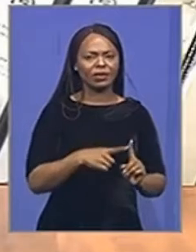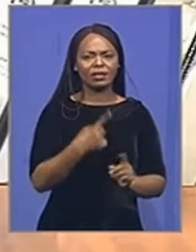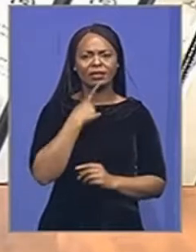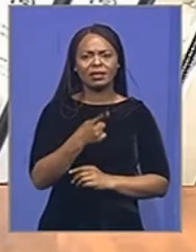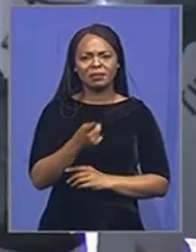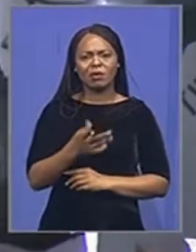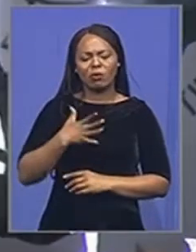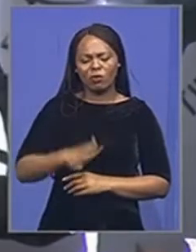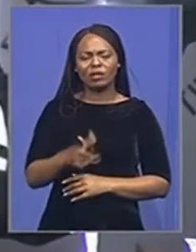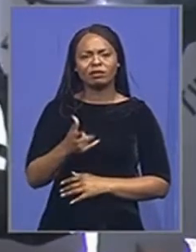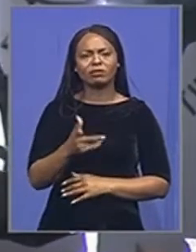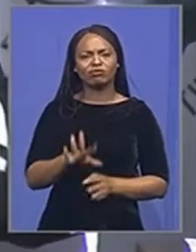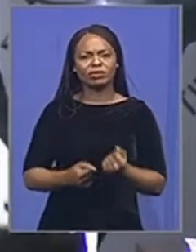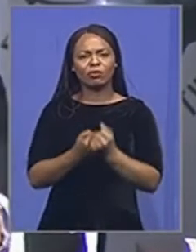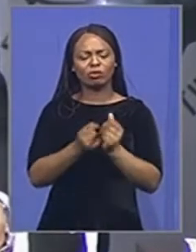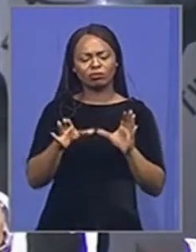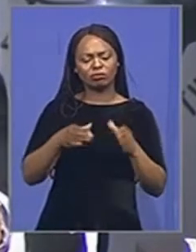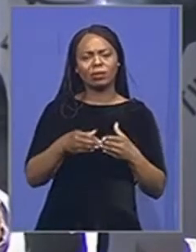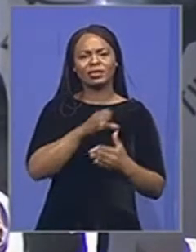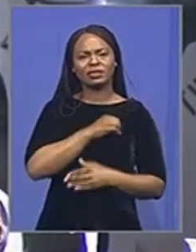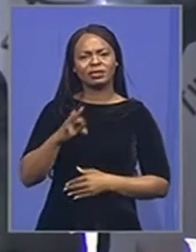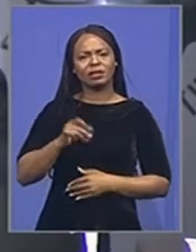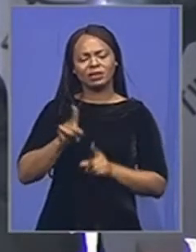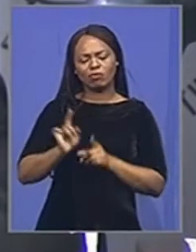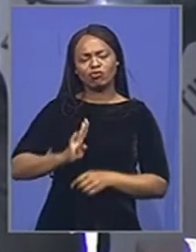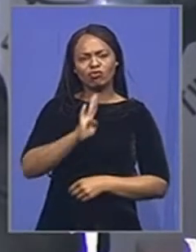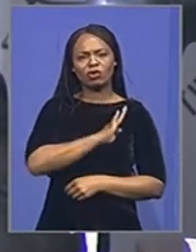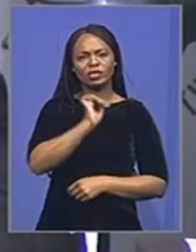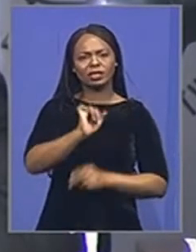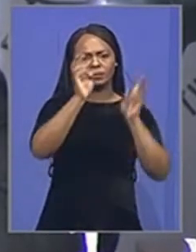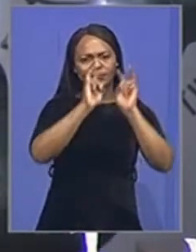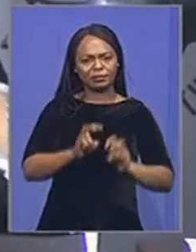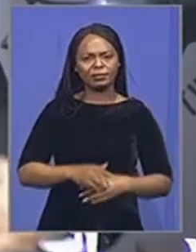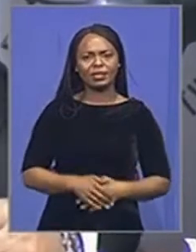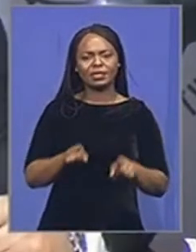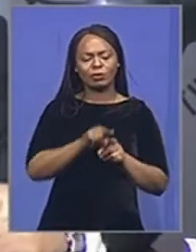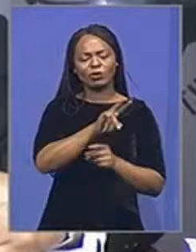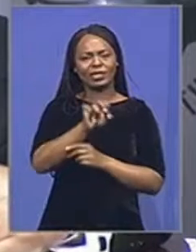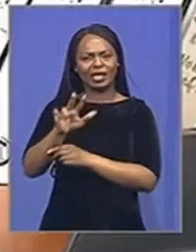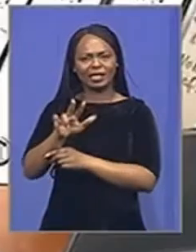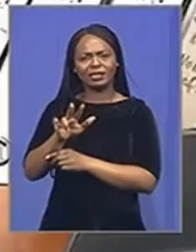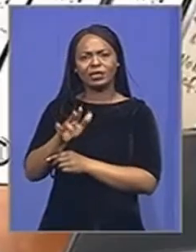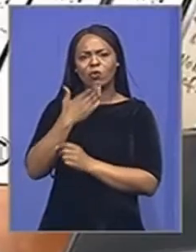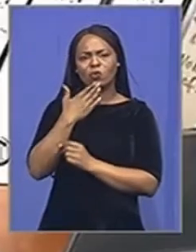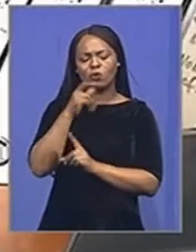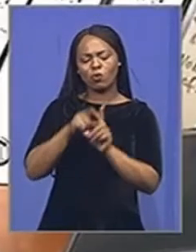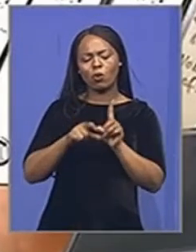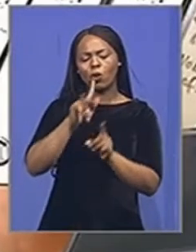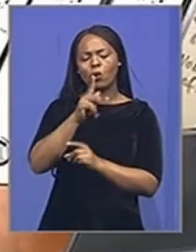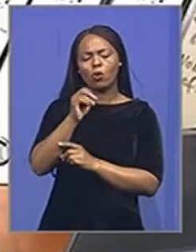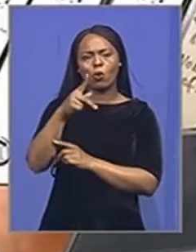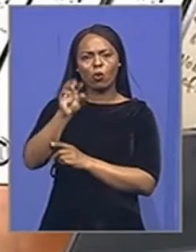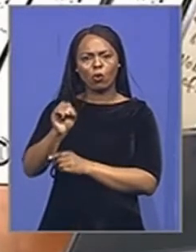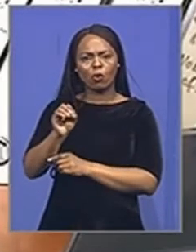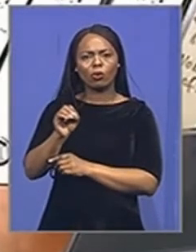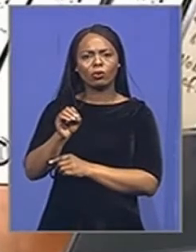tsa khuduthamaga go akaretsa le motlhankedi mogolo Matshela Koko ka 2018. Mr. Koko contends that